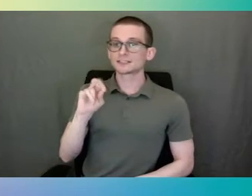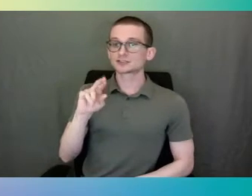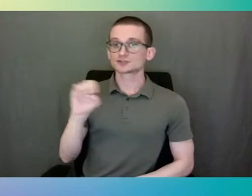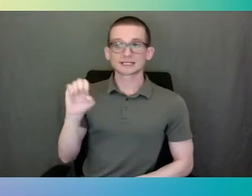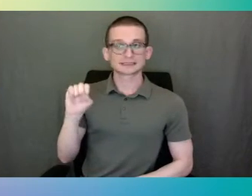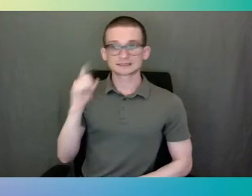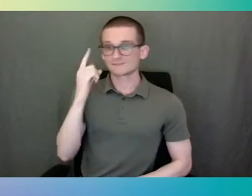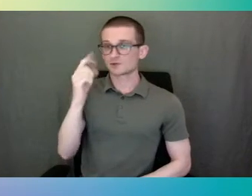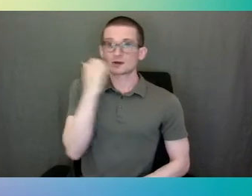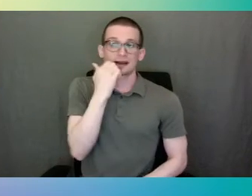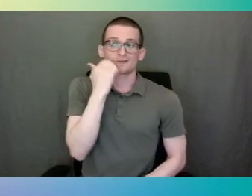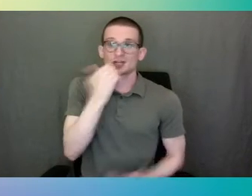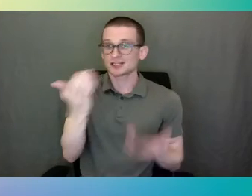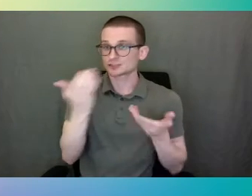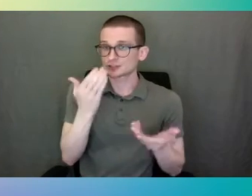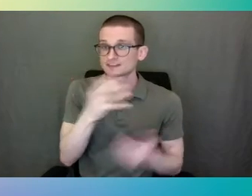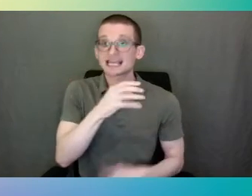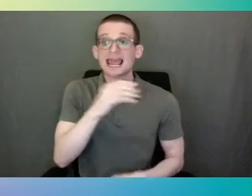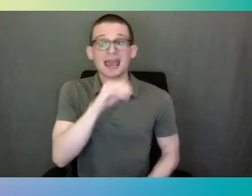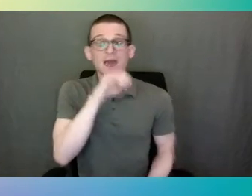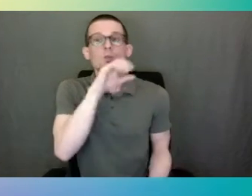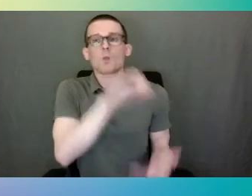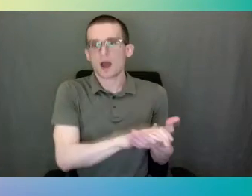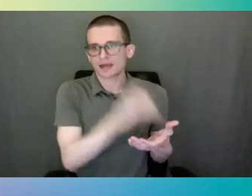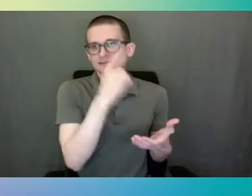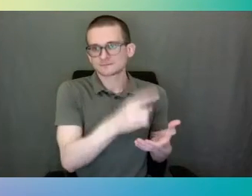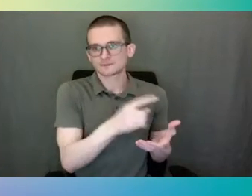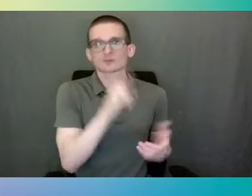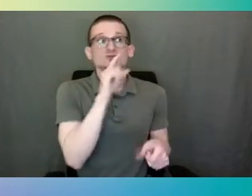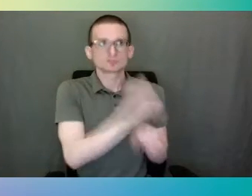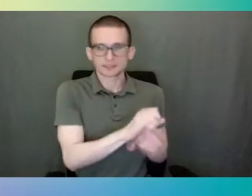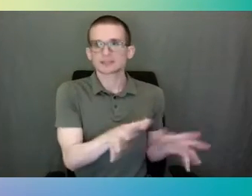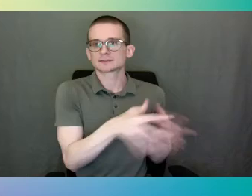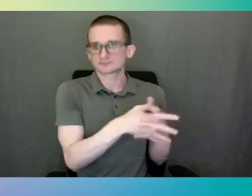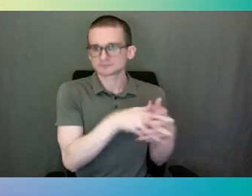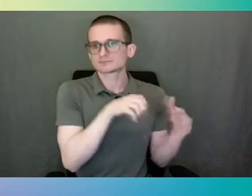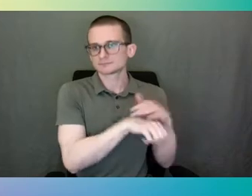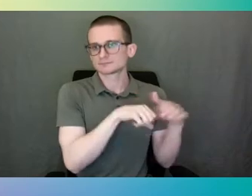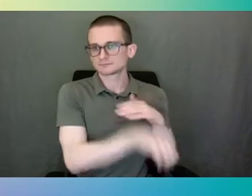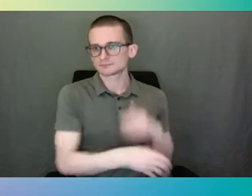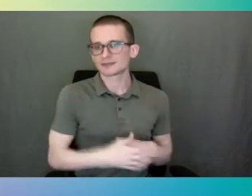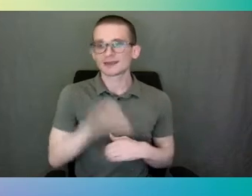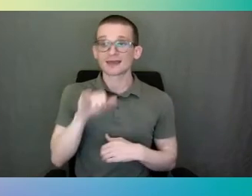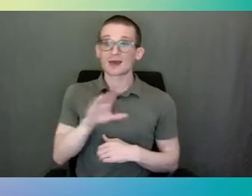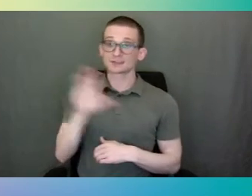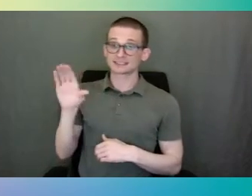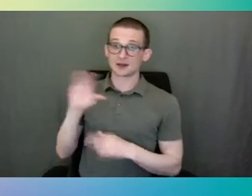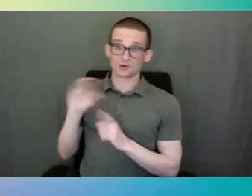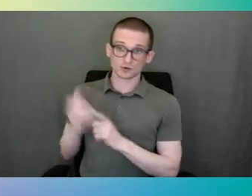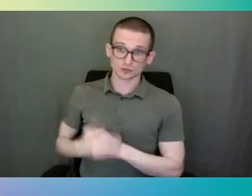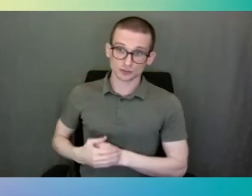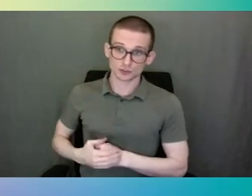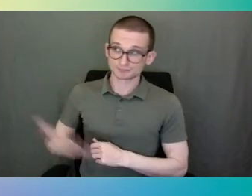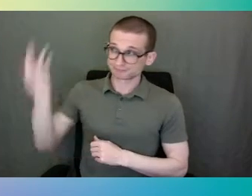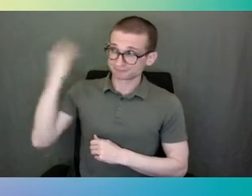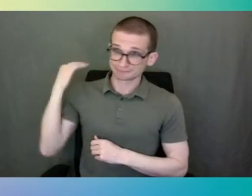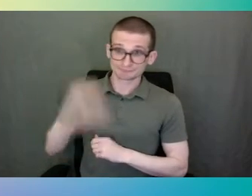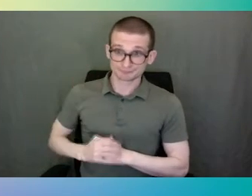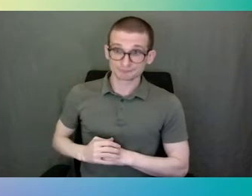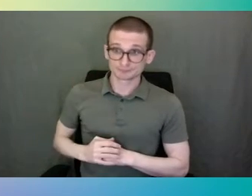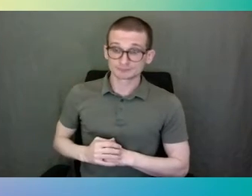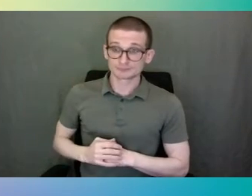had wives to create legitimate heirs. This was their life. This was their culture. So the ancient view